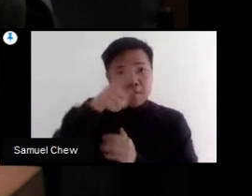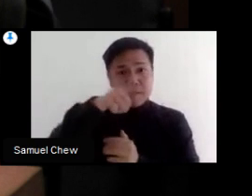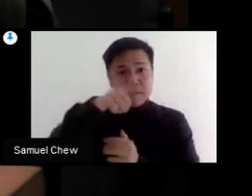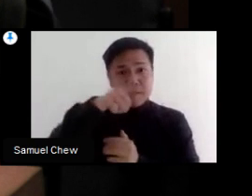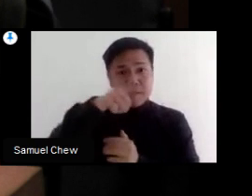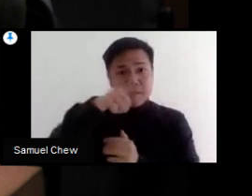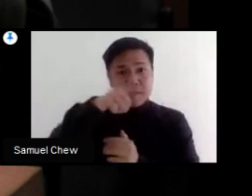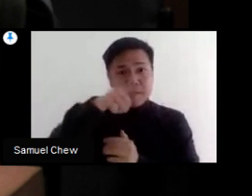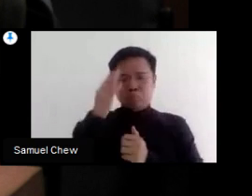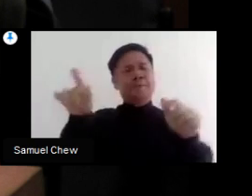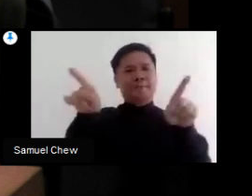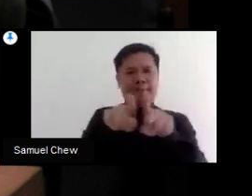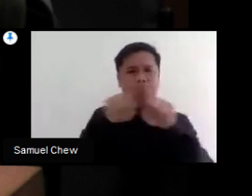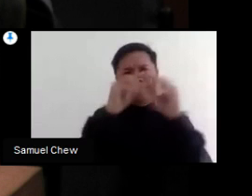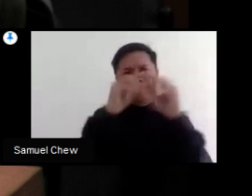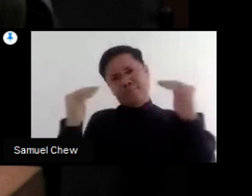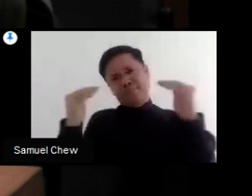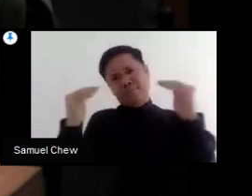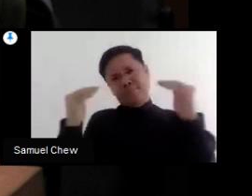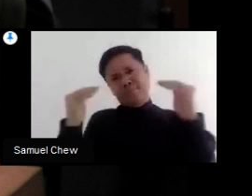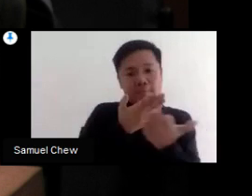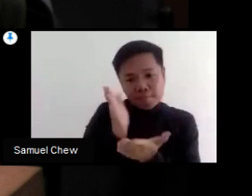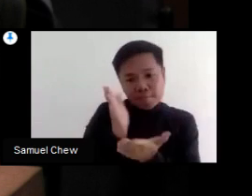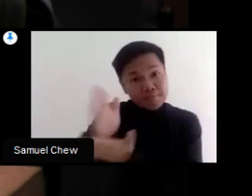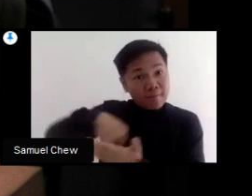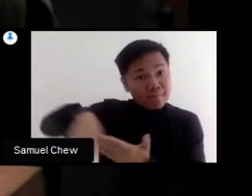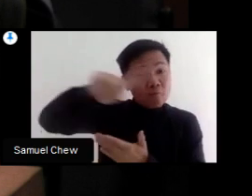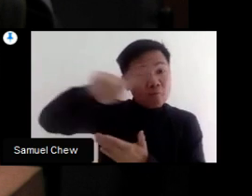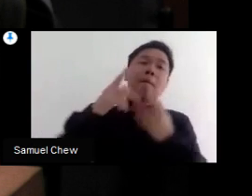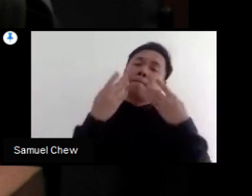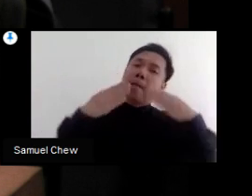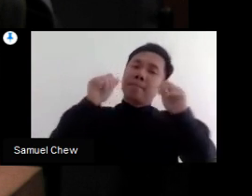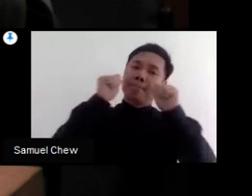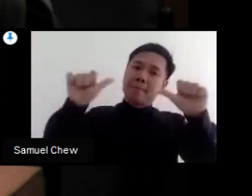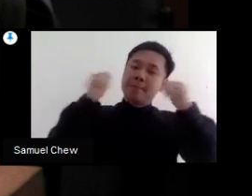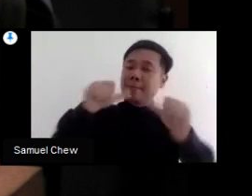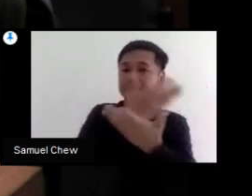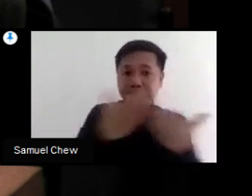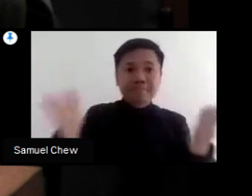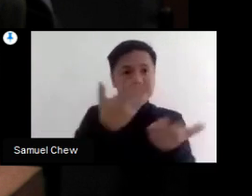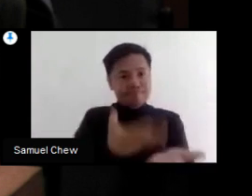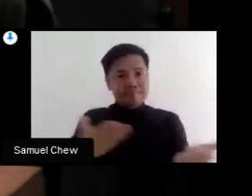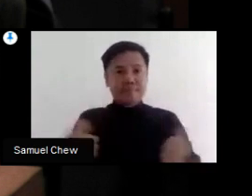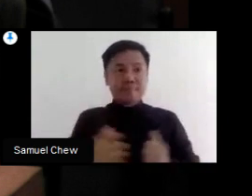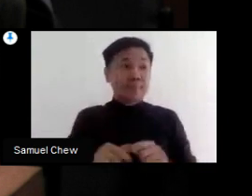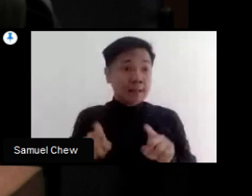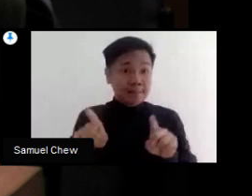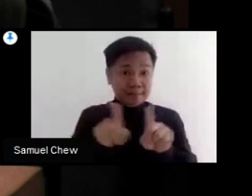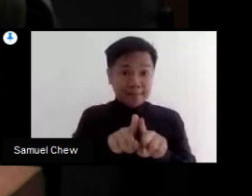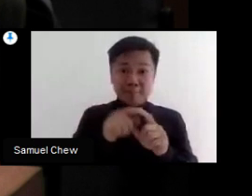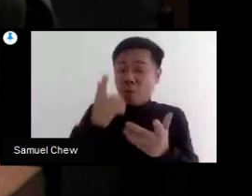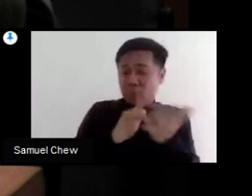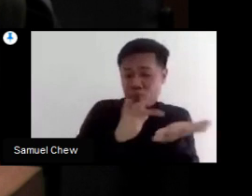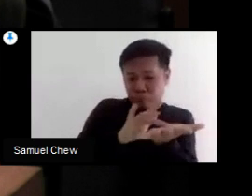by accelerating the realization of public education, labor, employment, entrepreneurship, medical medical care, public culture, and sports.